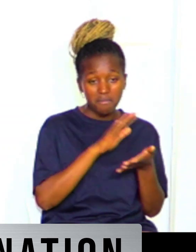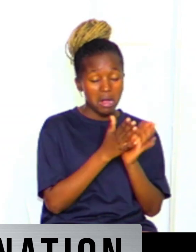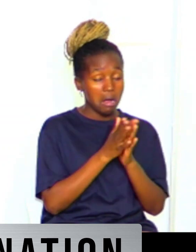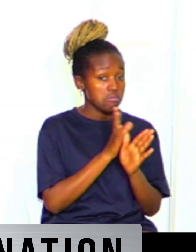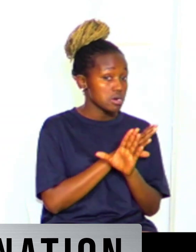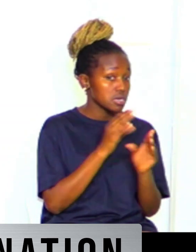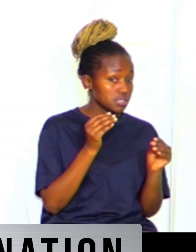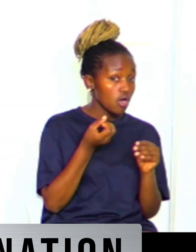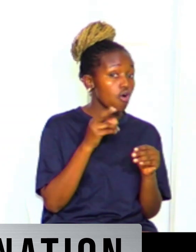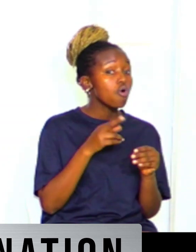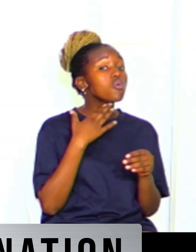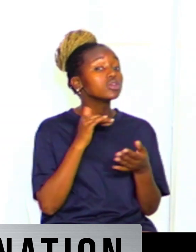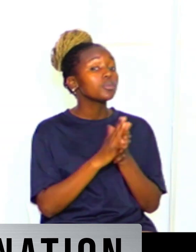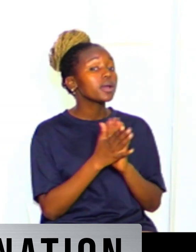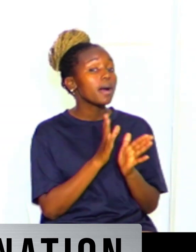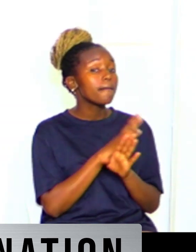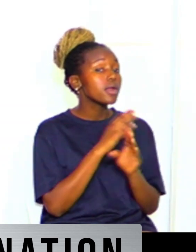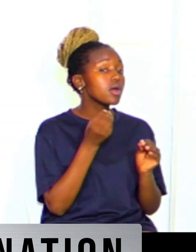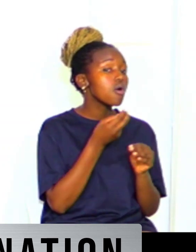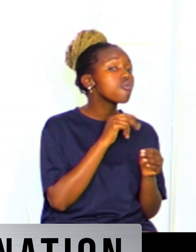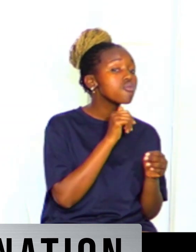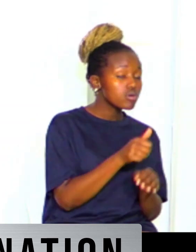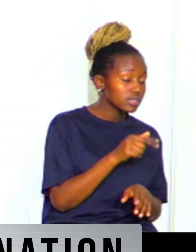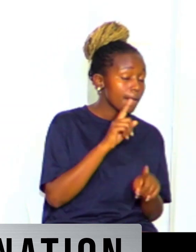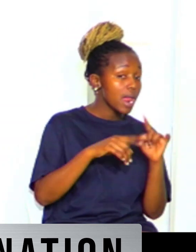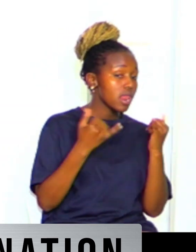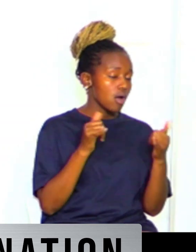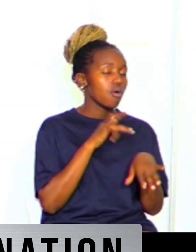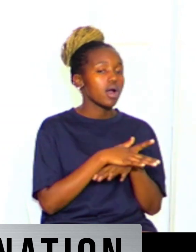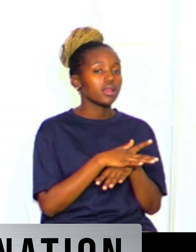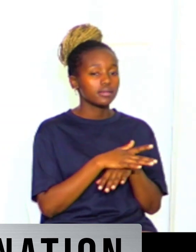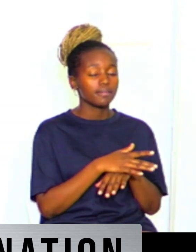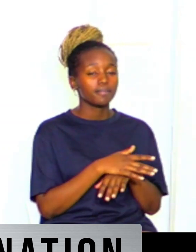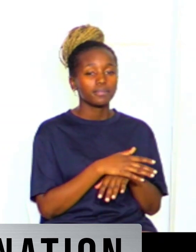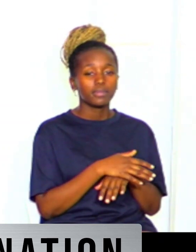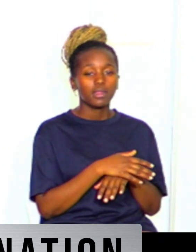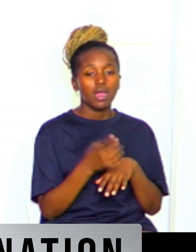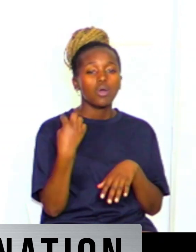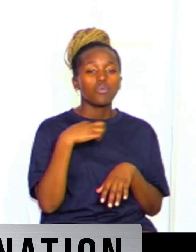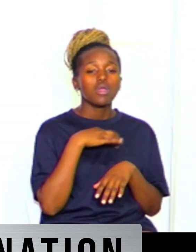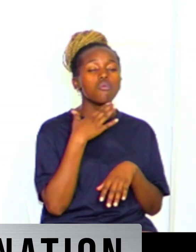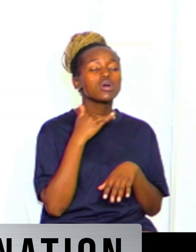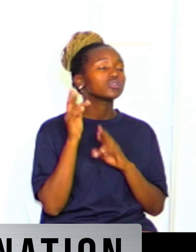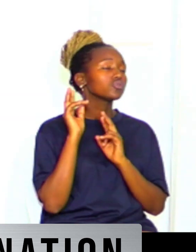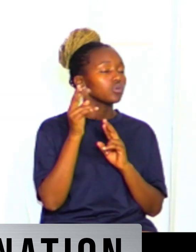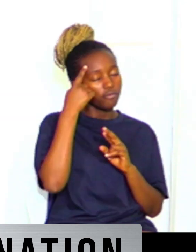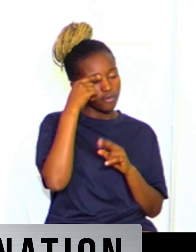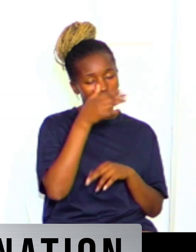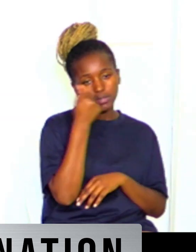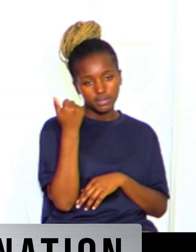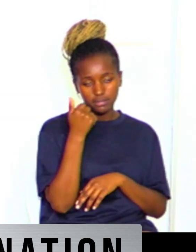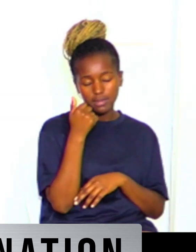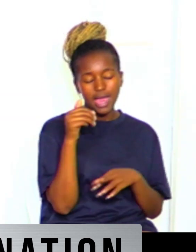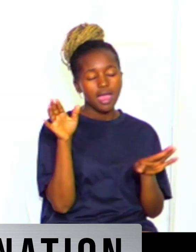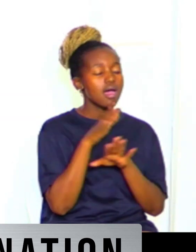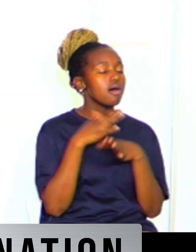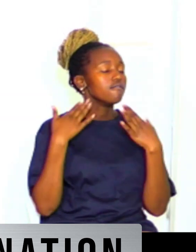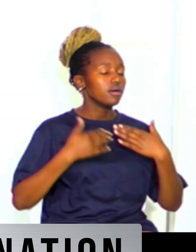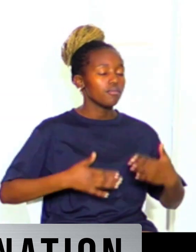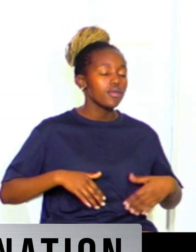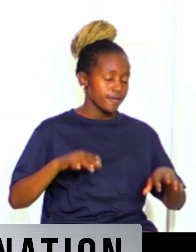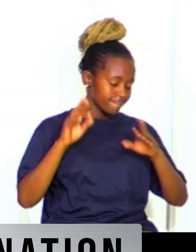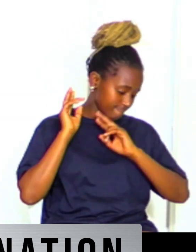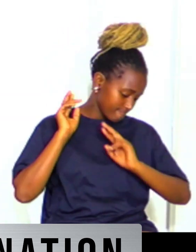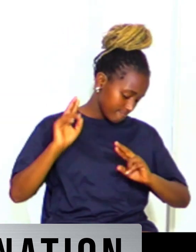nini. It's very early, very early. But what we are doing is hoping for the best. Everyone is hoping for the